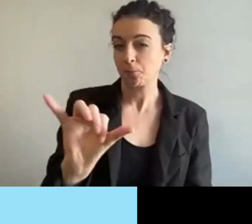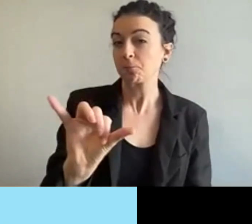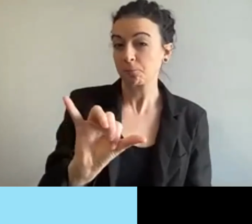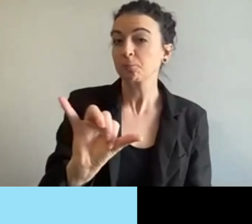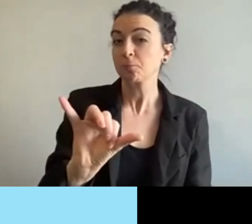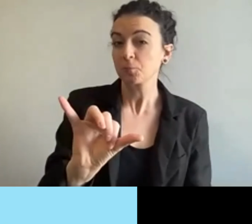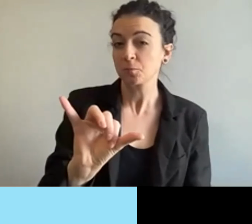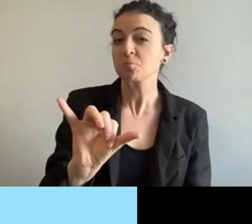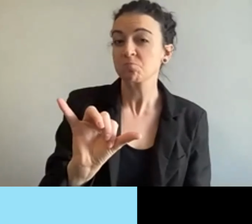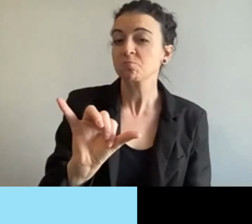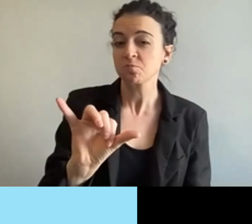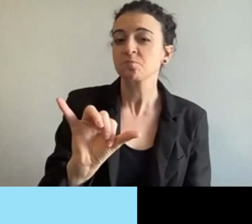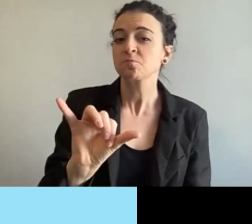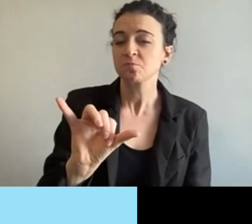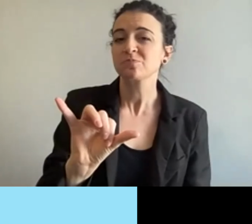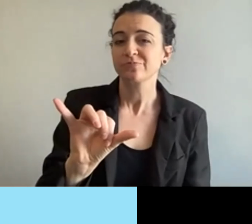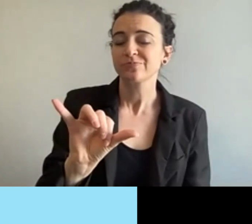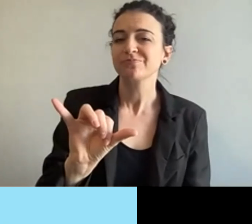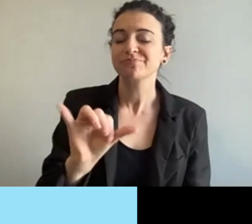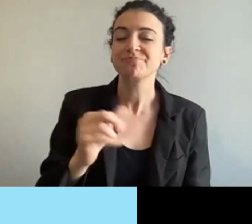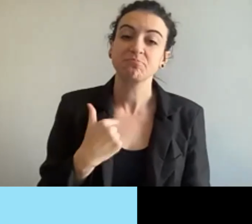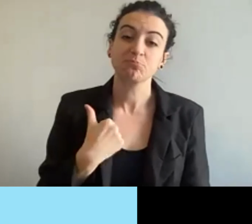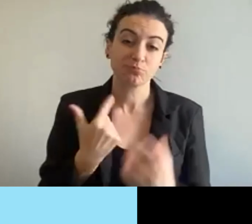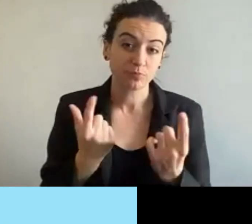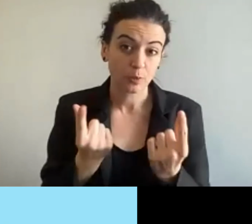in the